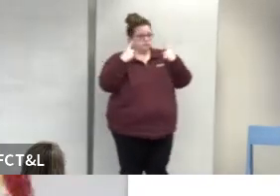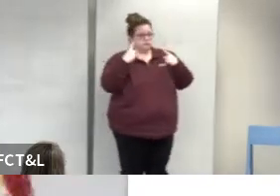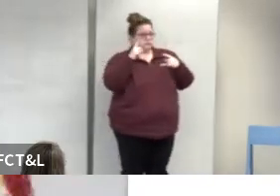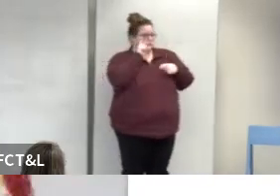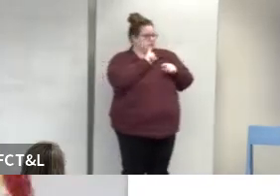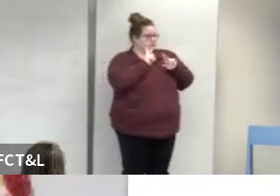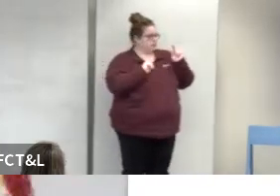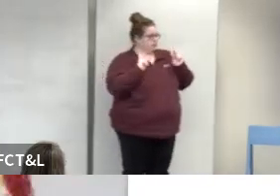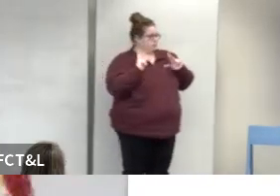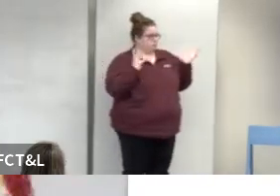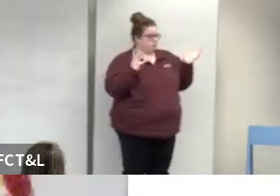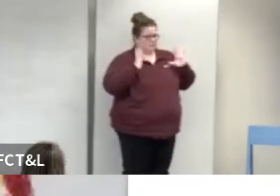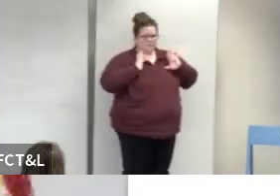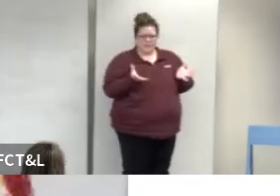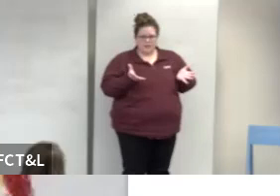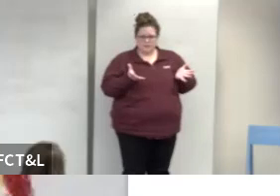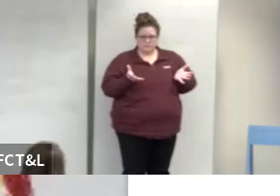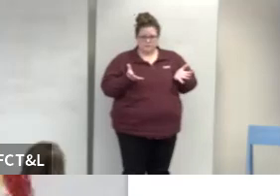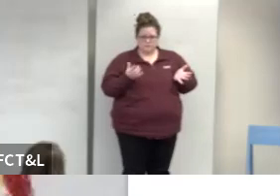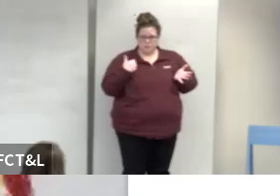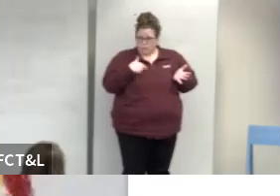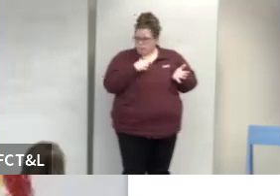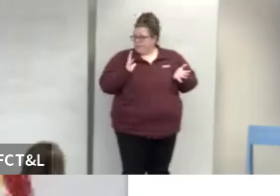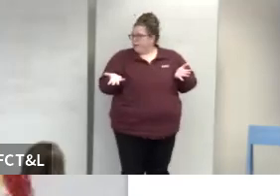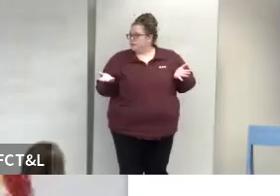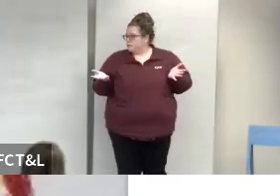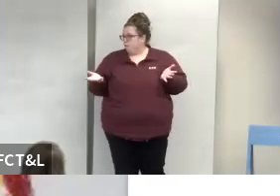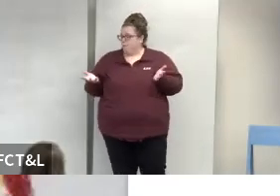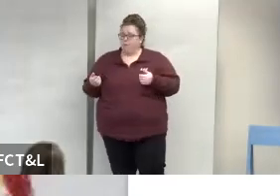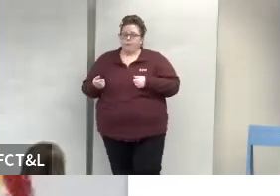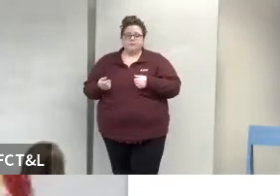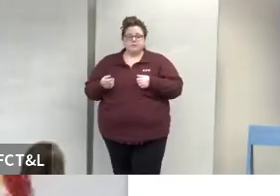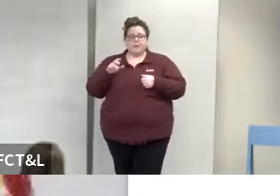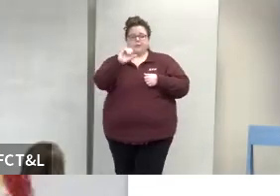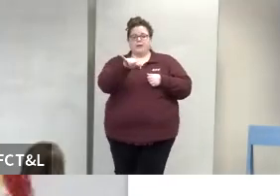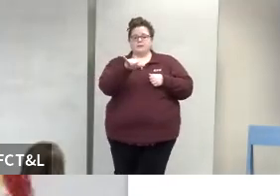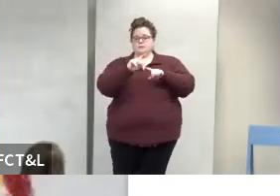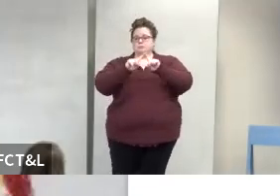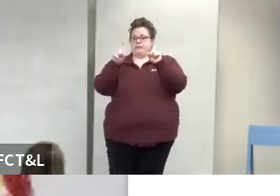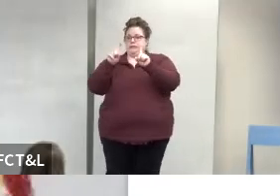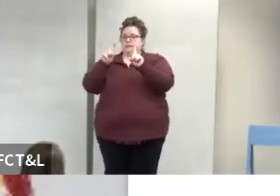a linguistic community. So we see ourselves as being just fine.